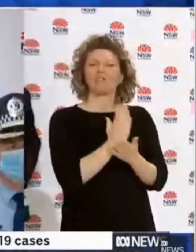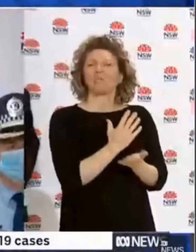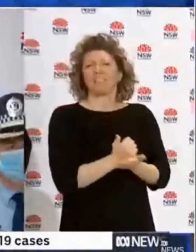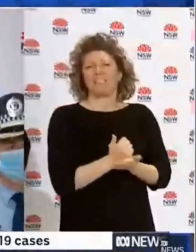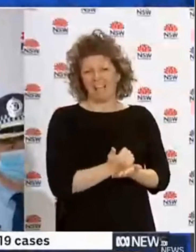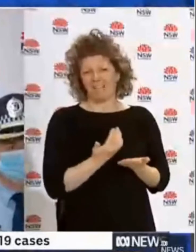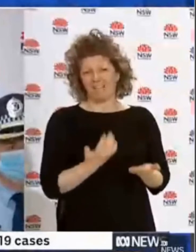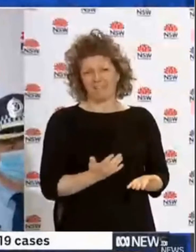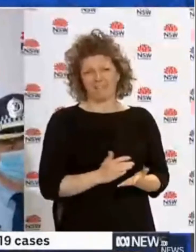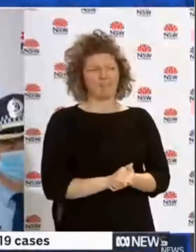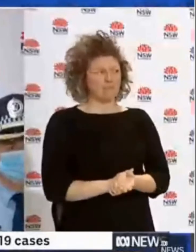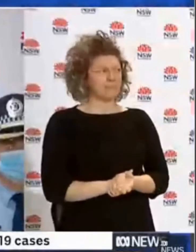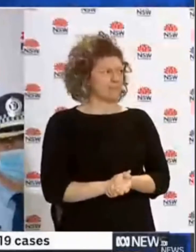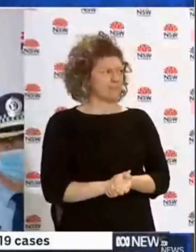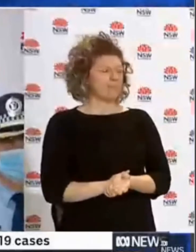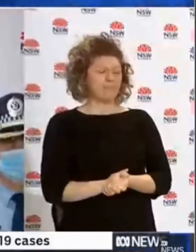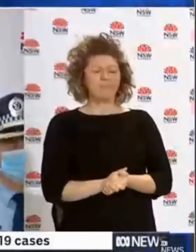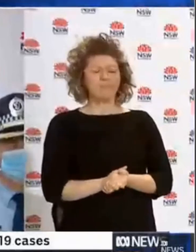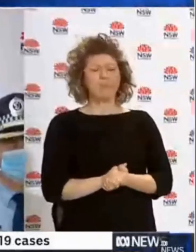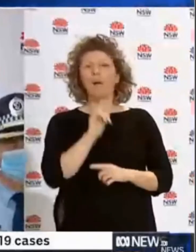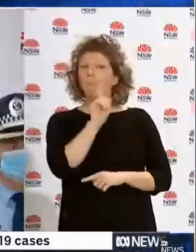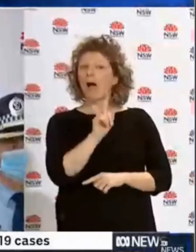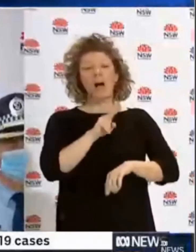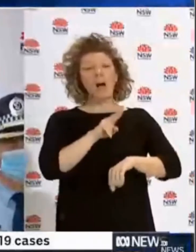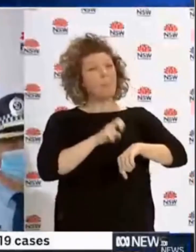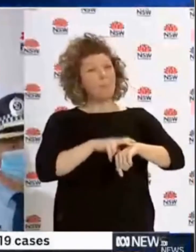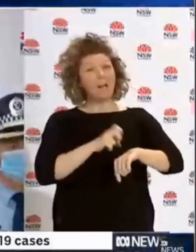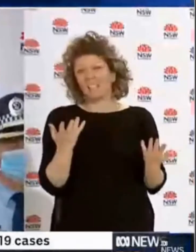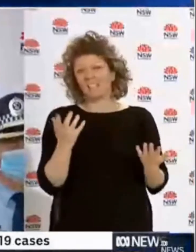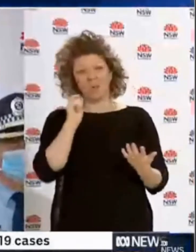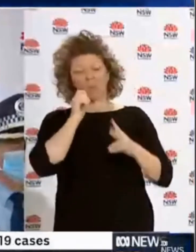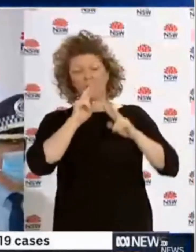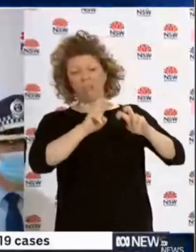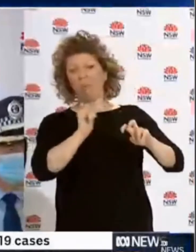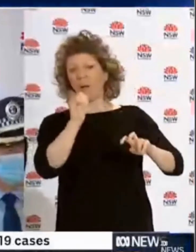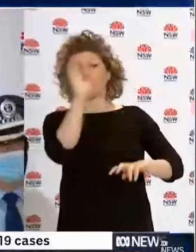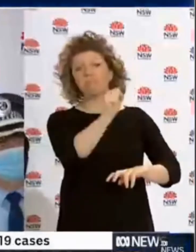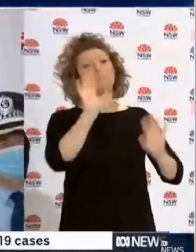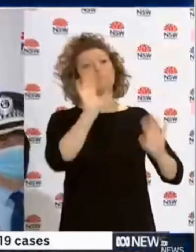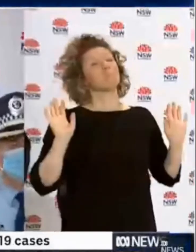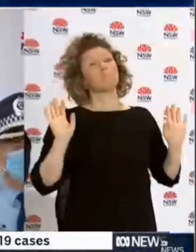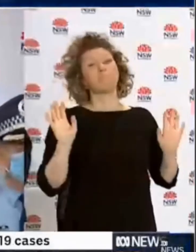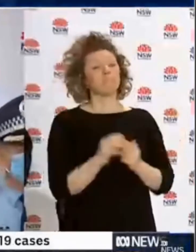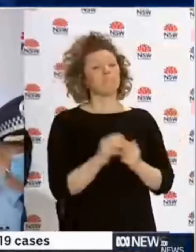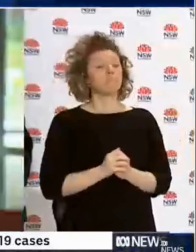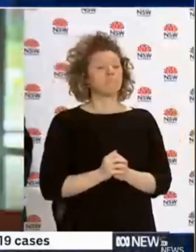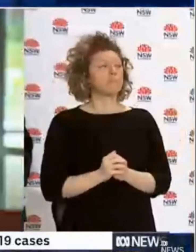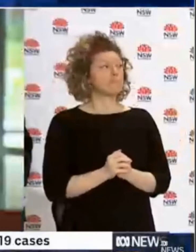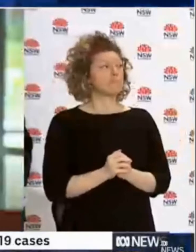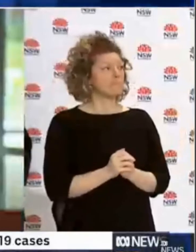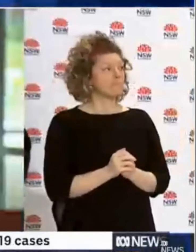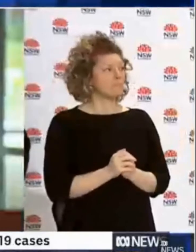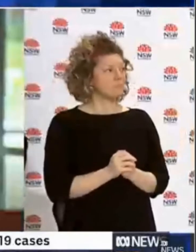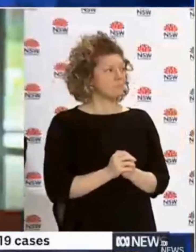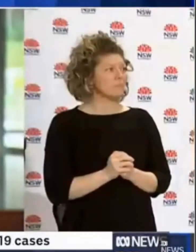we ever really... They won't stop, though, the police coming and knocking separately once they've done their investigations. Entirely separate matter. Will we ever really know the